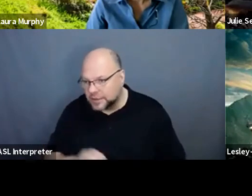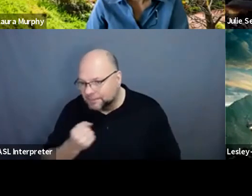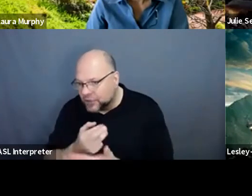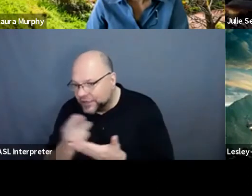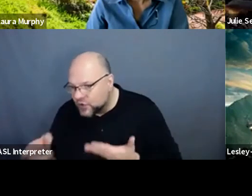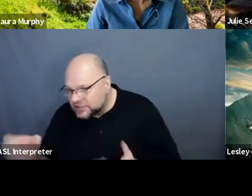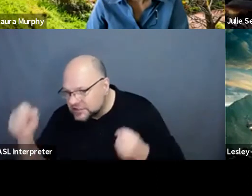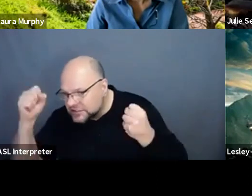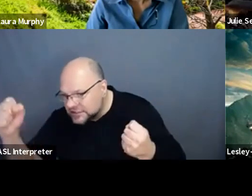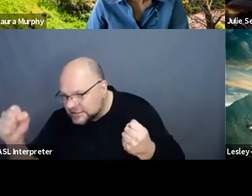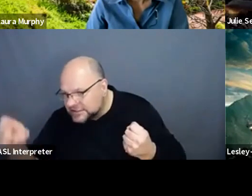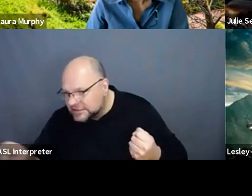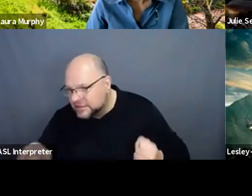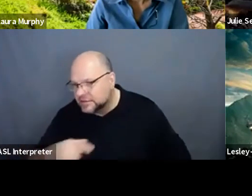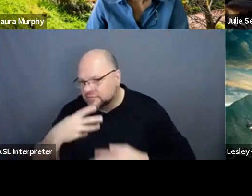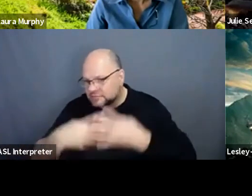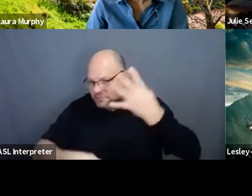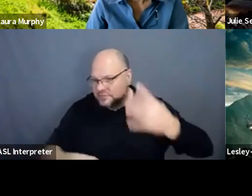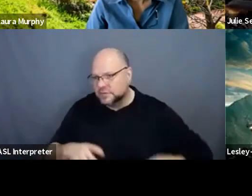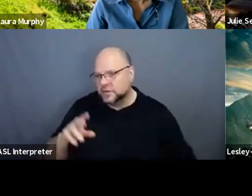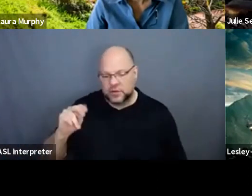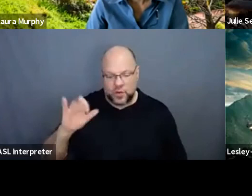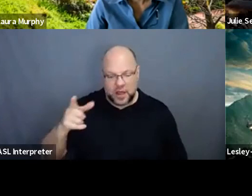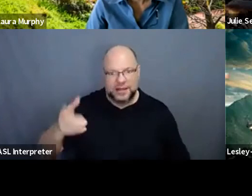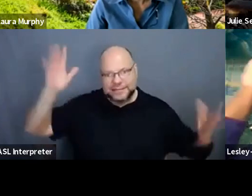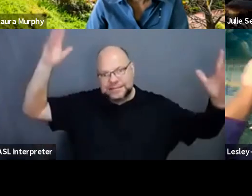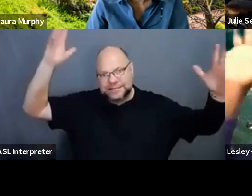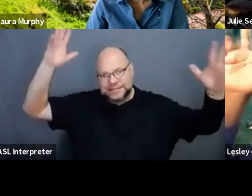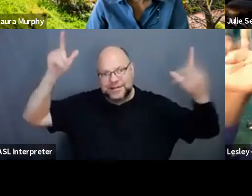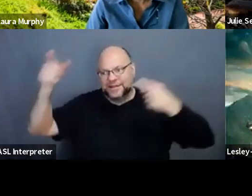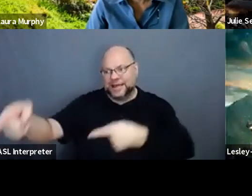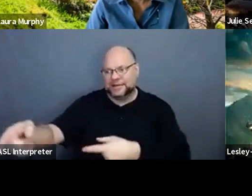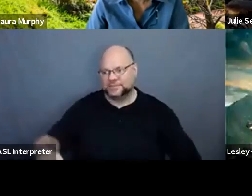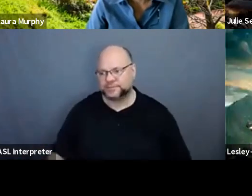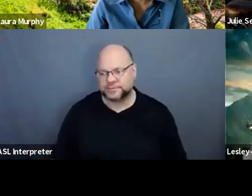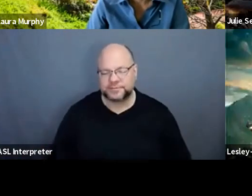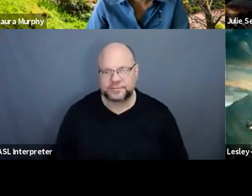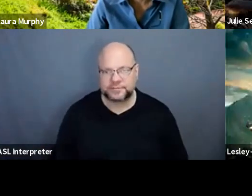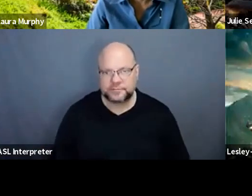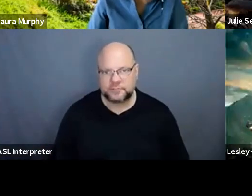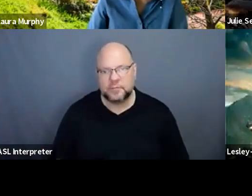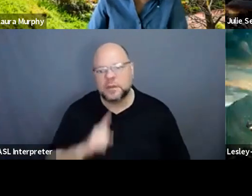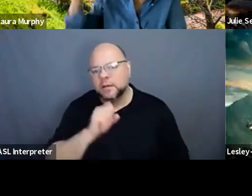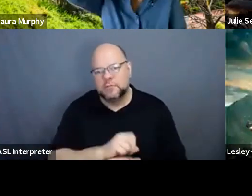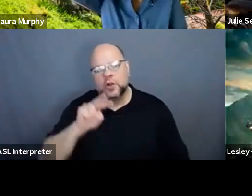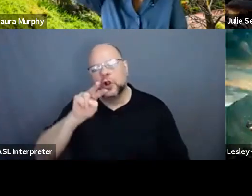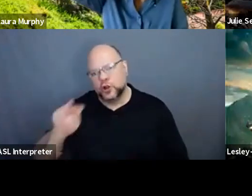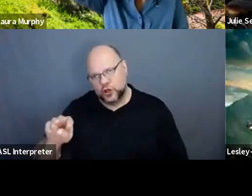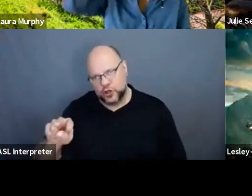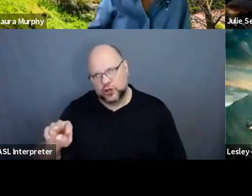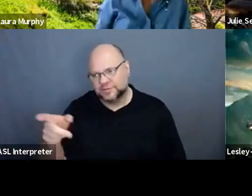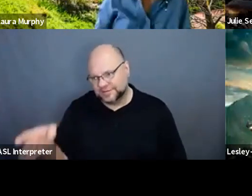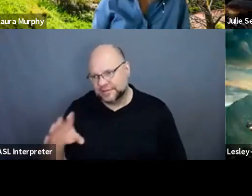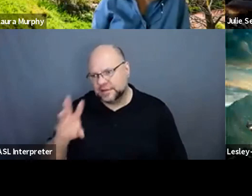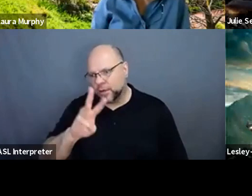resources, because Leslie Noel is the queen of that. So definitely look there. And